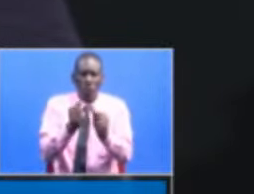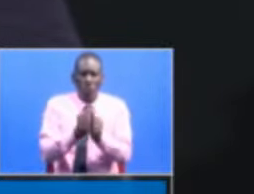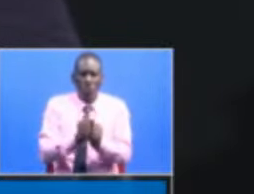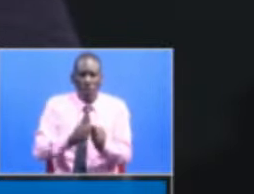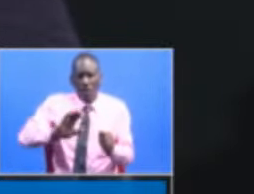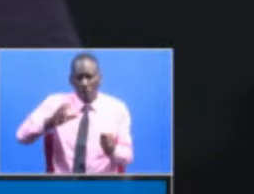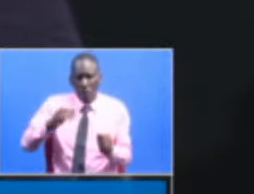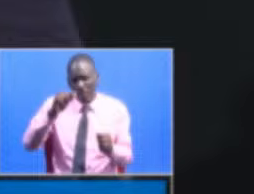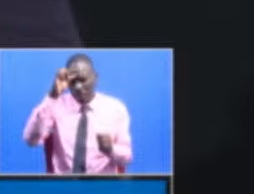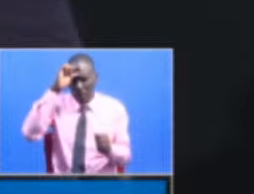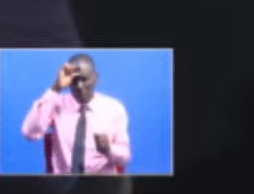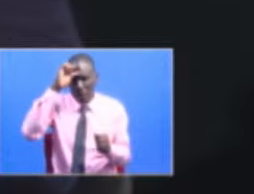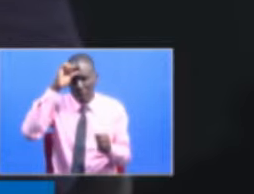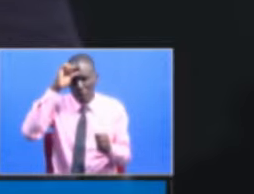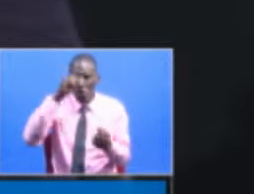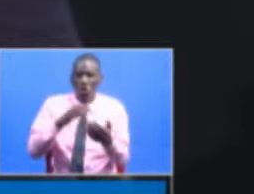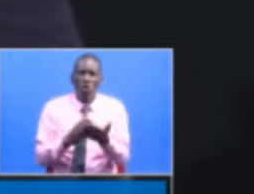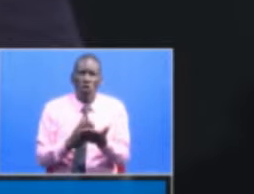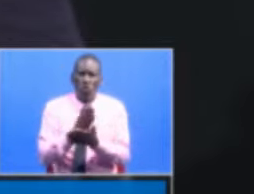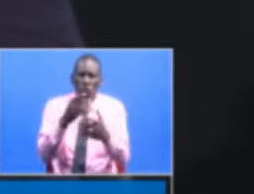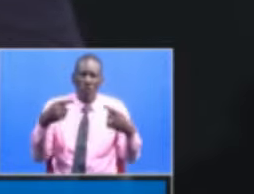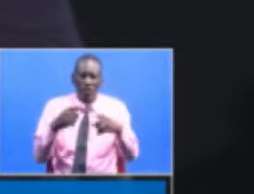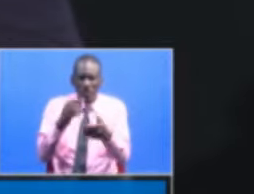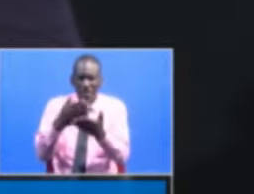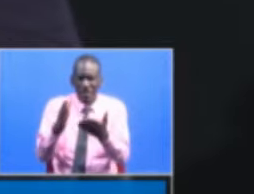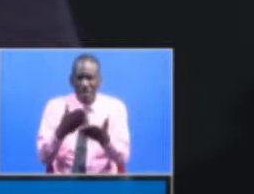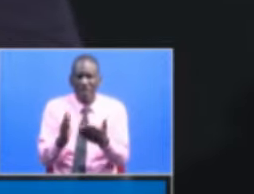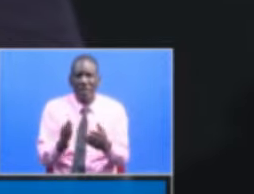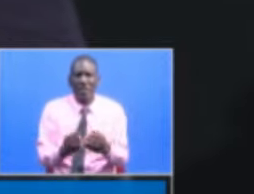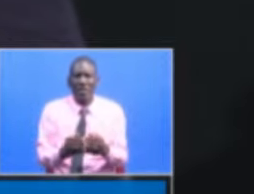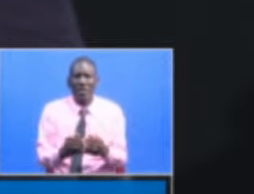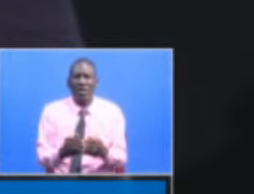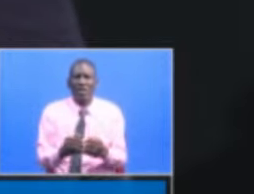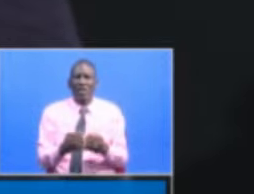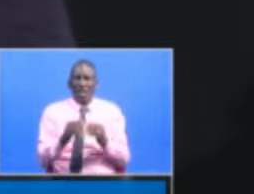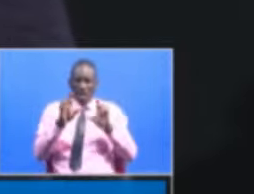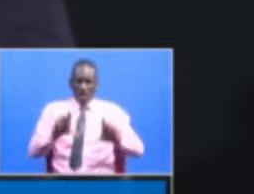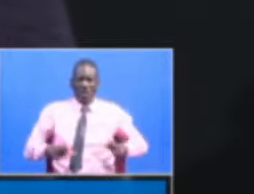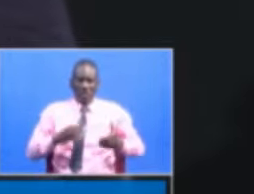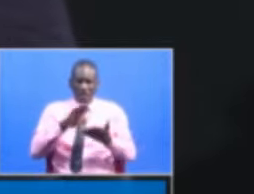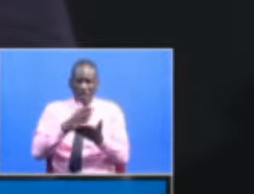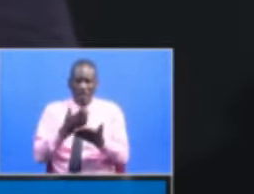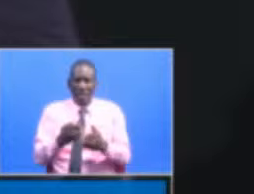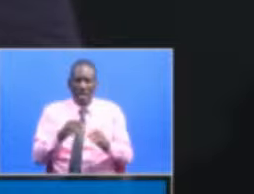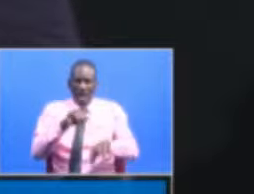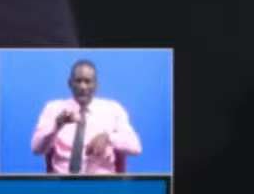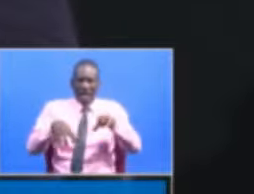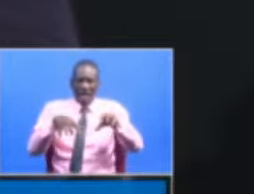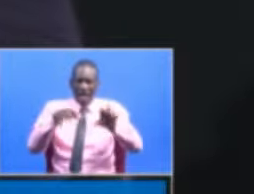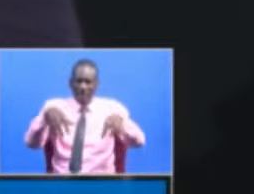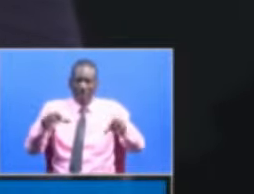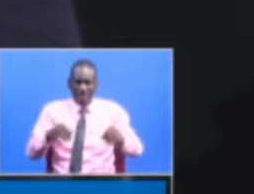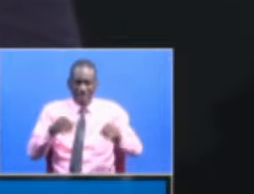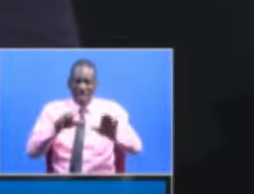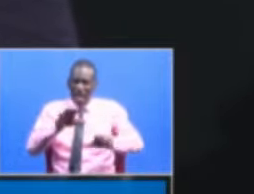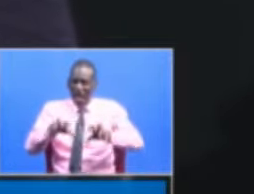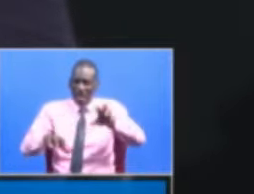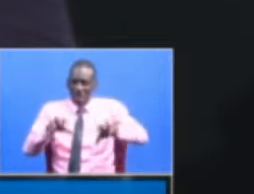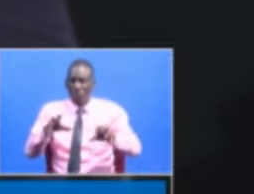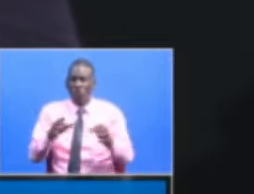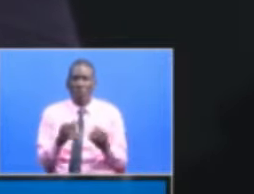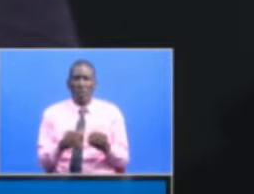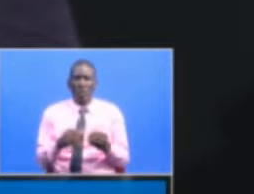county government through its different sectors. It has, we call livelihood sectors, agriculture, livestock, education, environment, and then we also